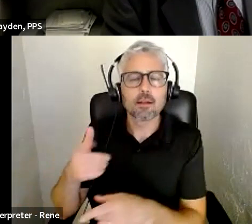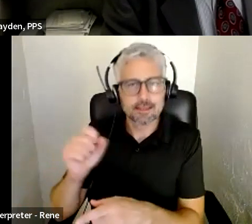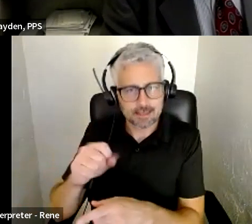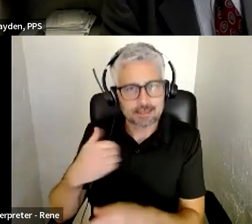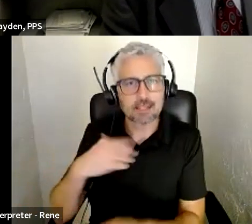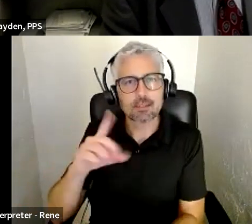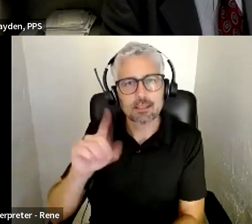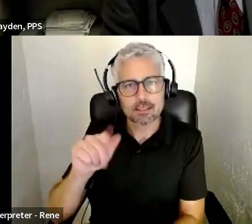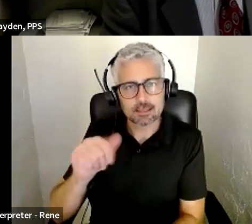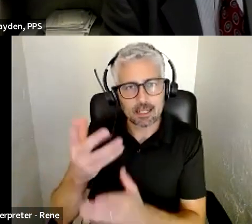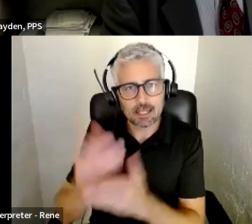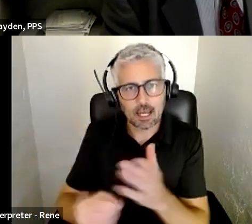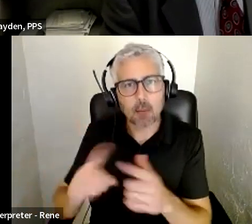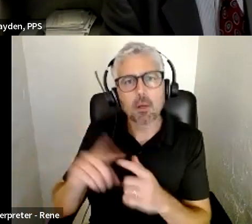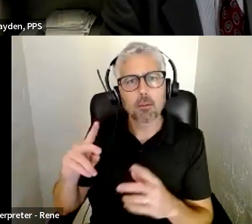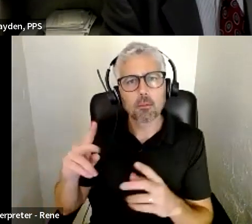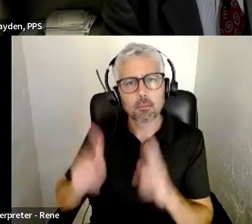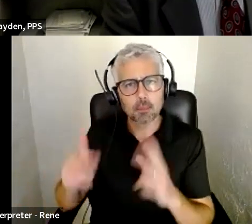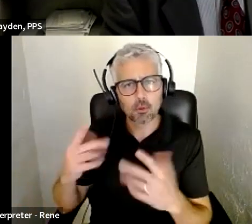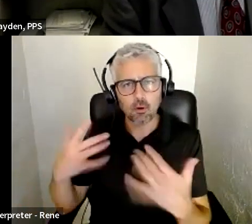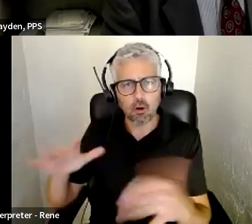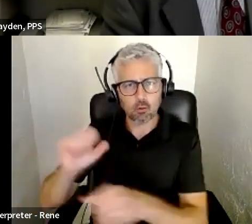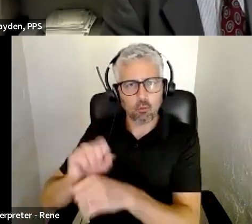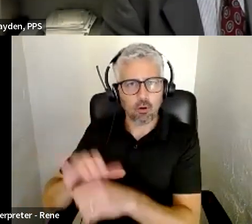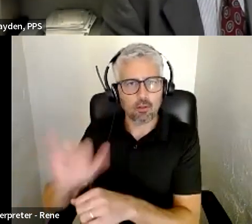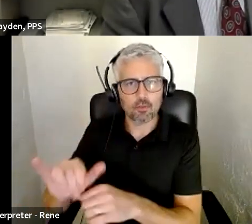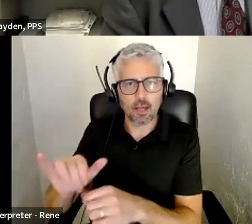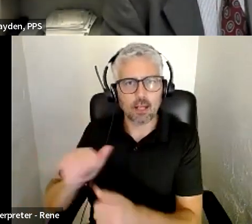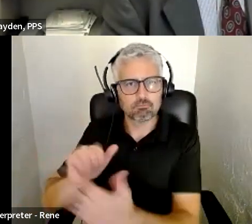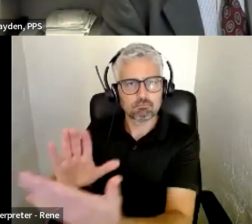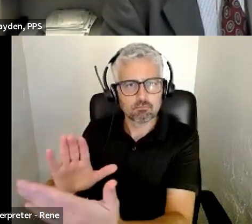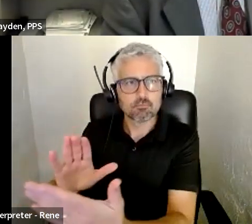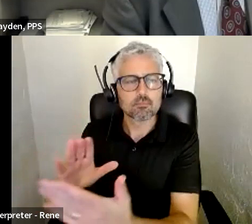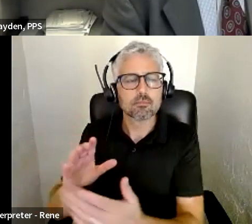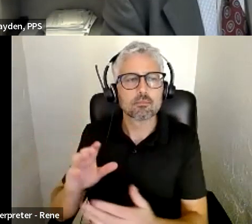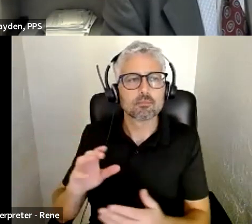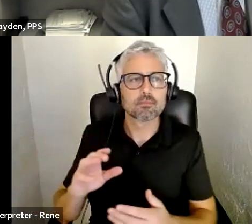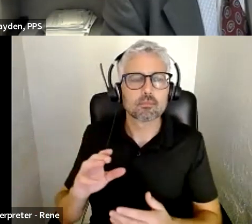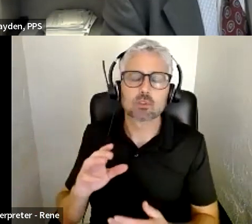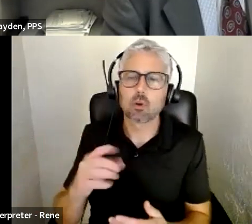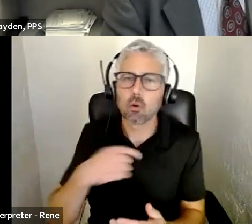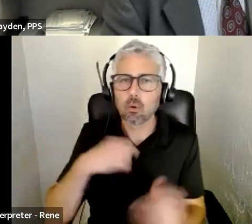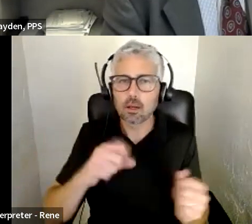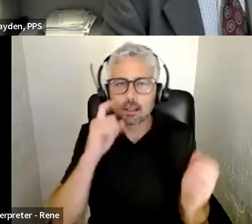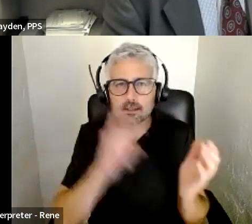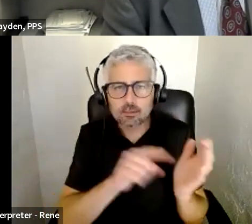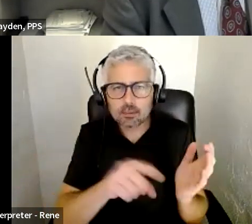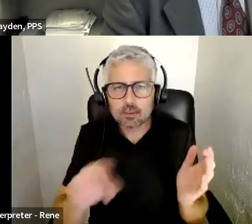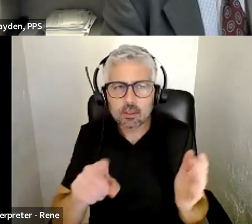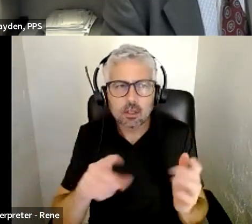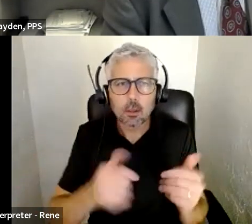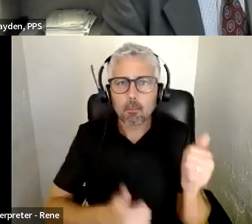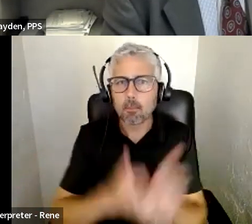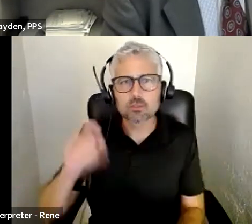being addressed. So that way the recommendation ends up being here, we end up identifying what the like hotspot is